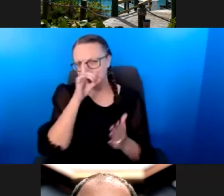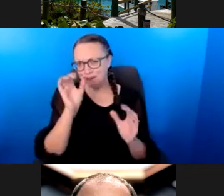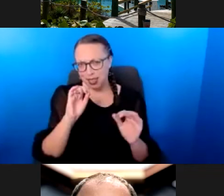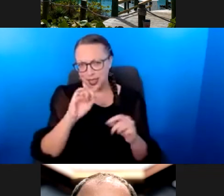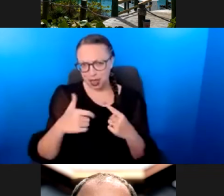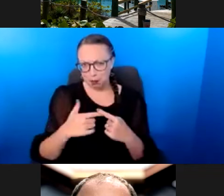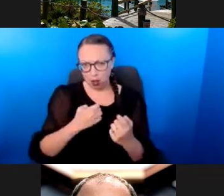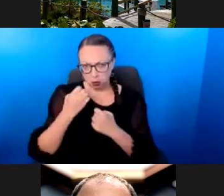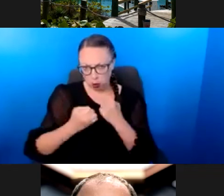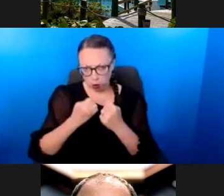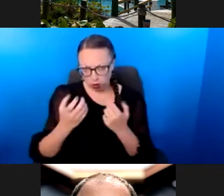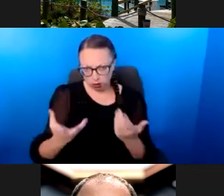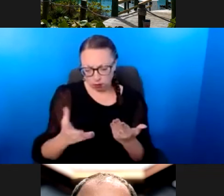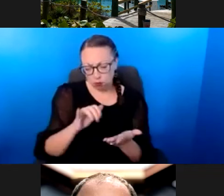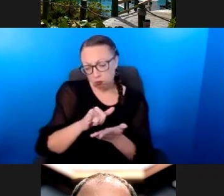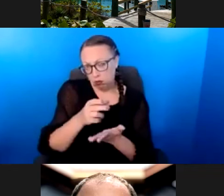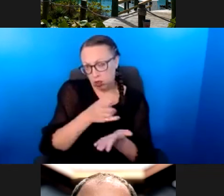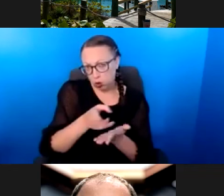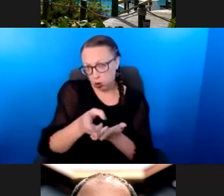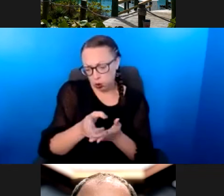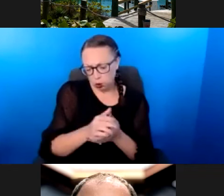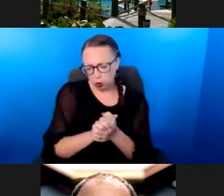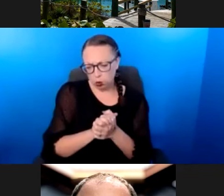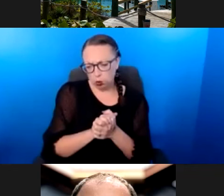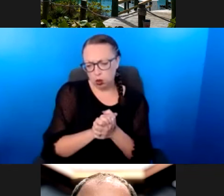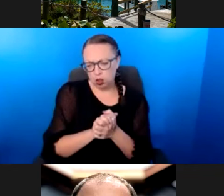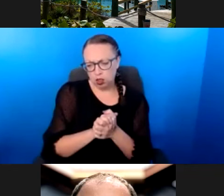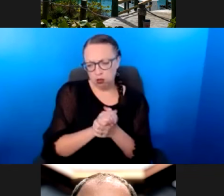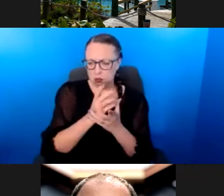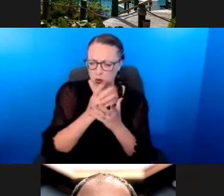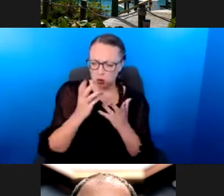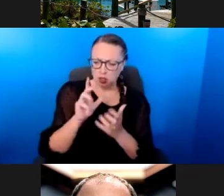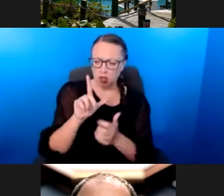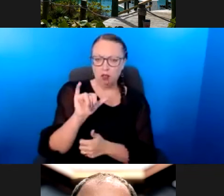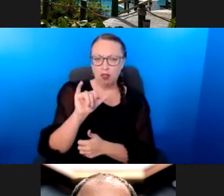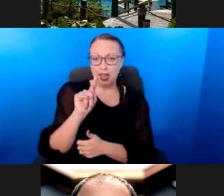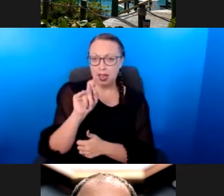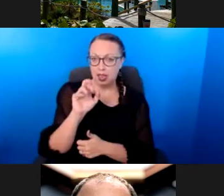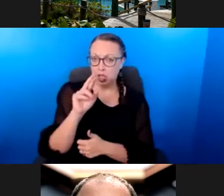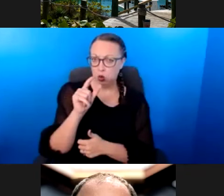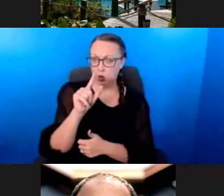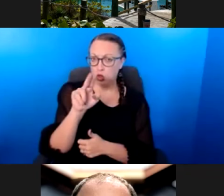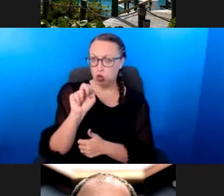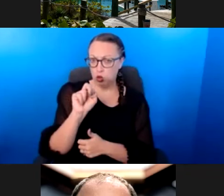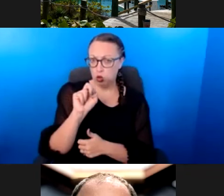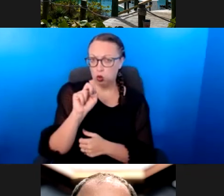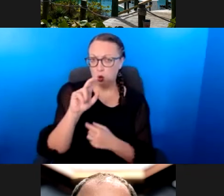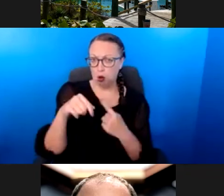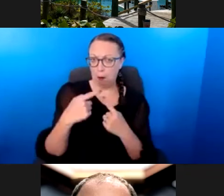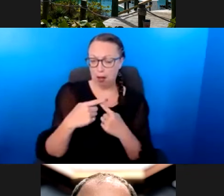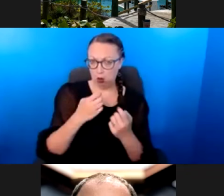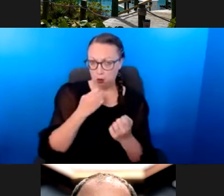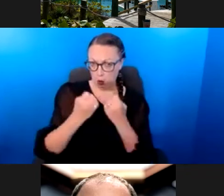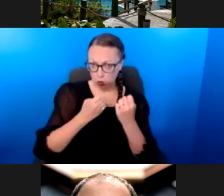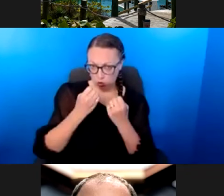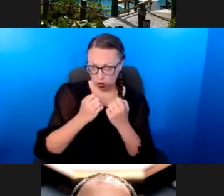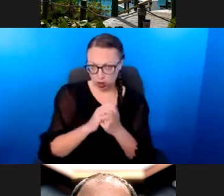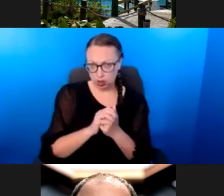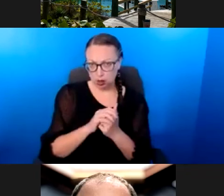it's true. There's a vast literature about emotions, but this idea where we started to look